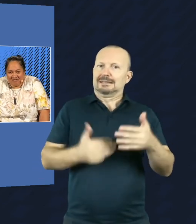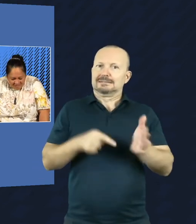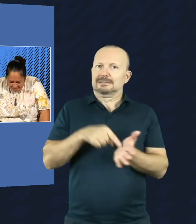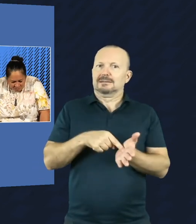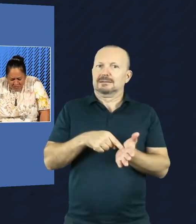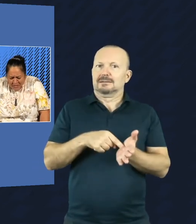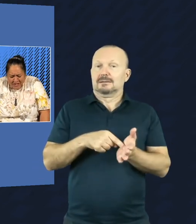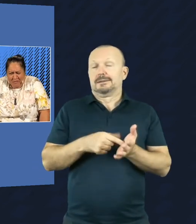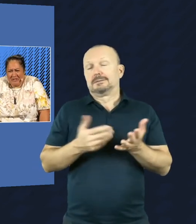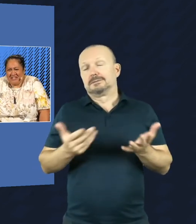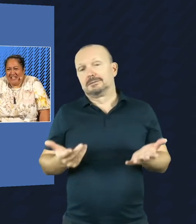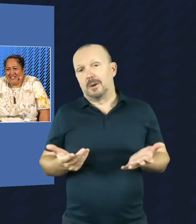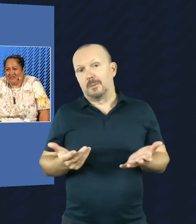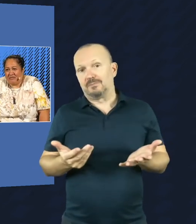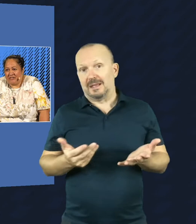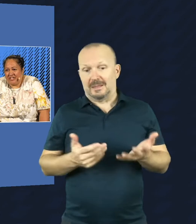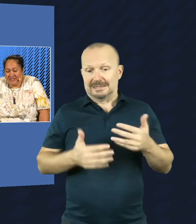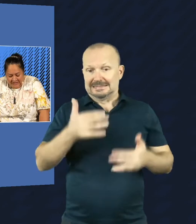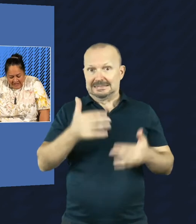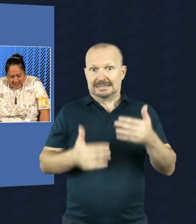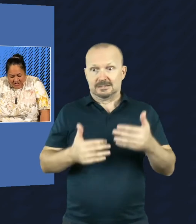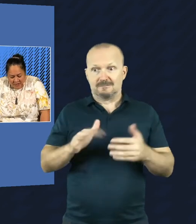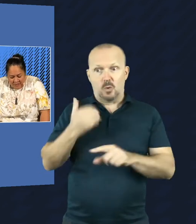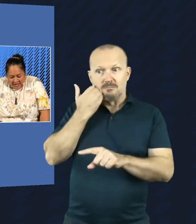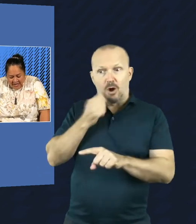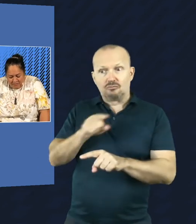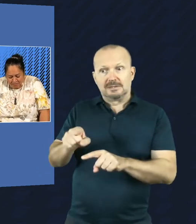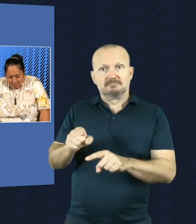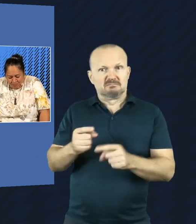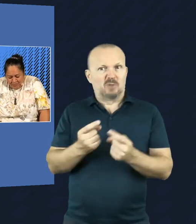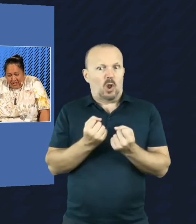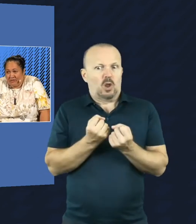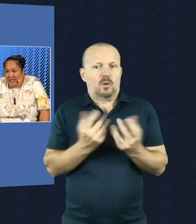doesn't, you know, meet the needs of Māori. So